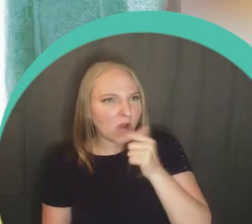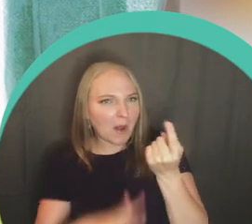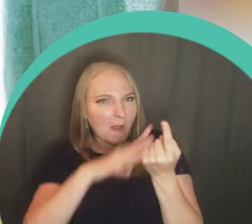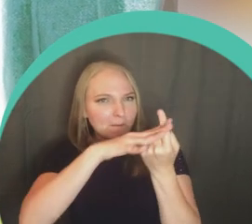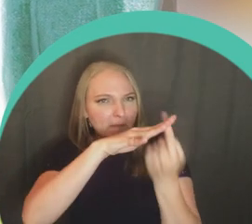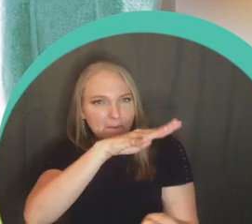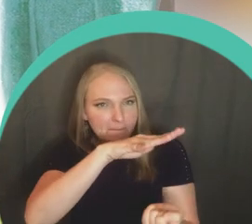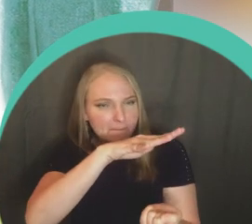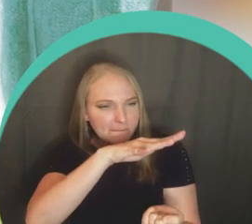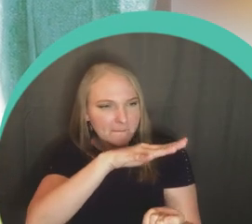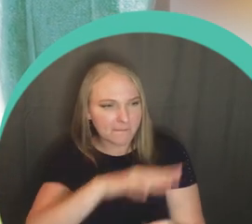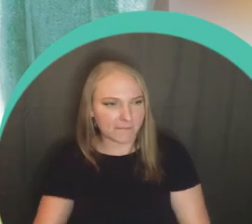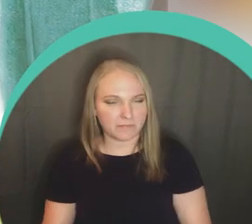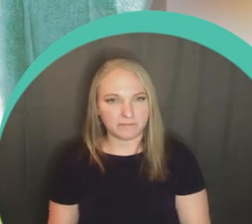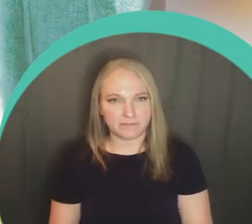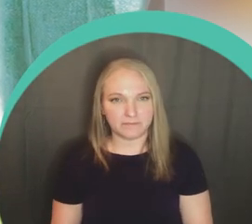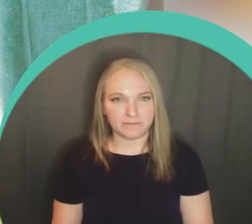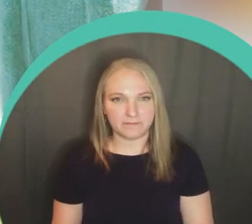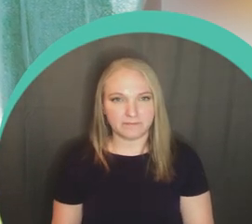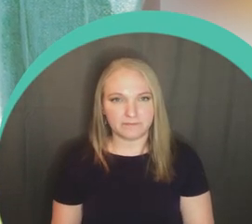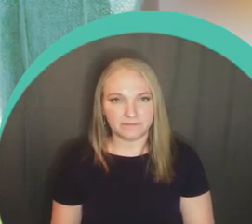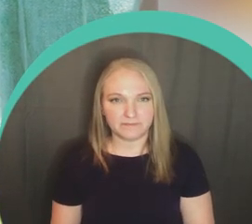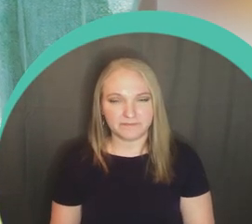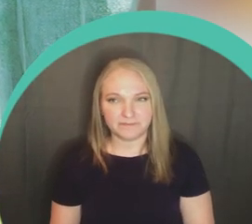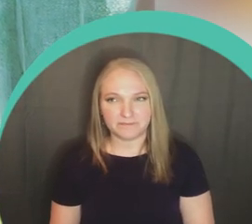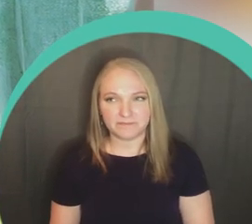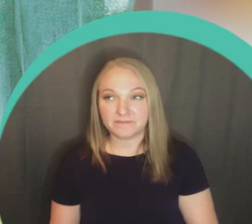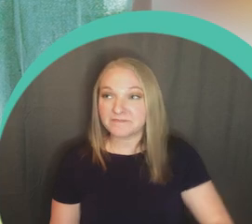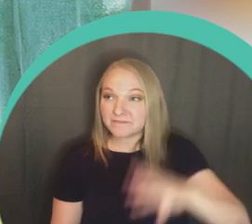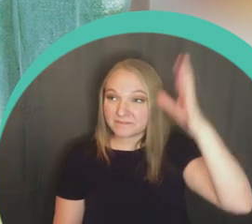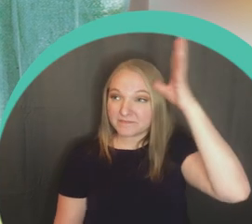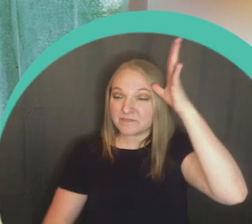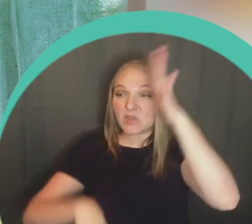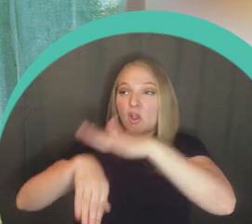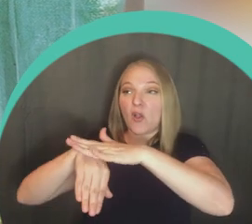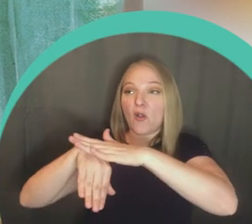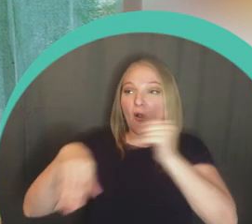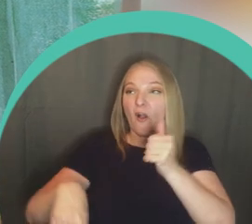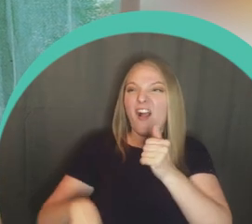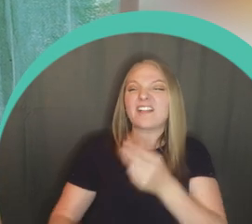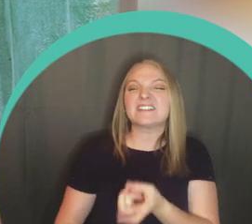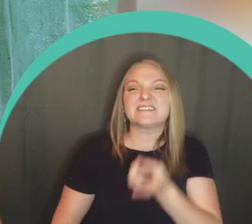"Malaika, Adele," Papa Frederick called. "Dinner time."